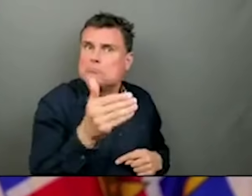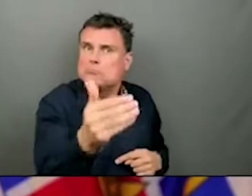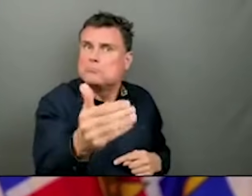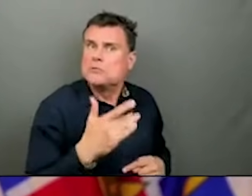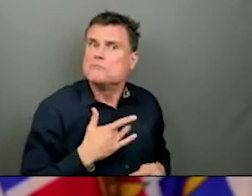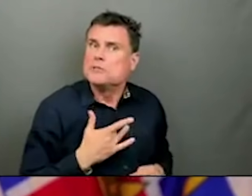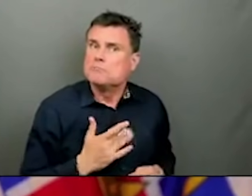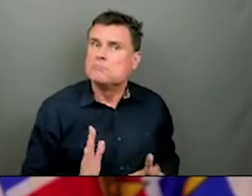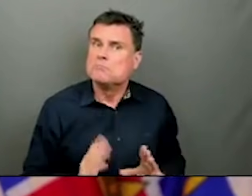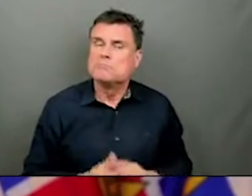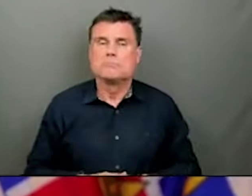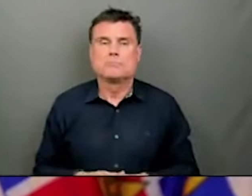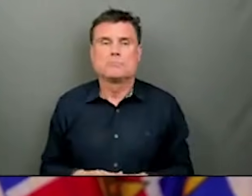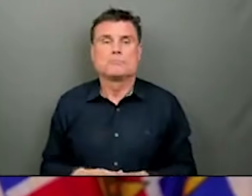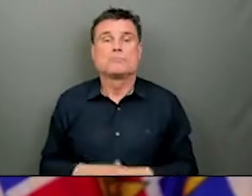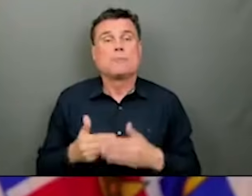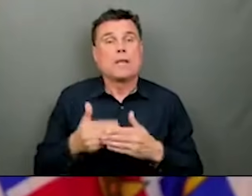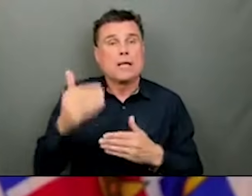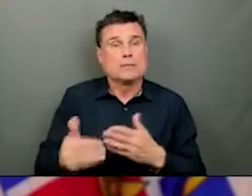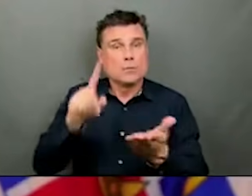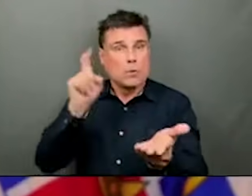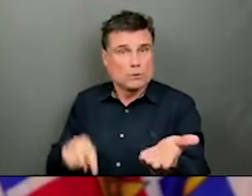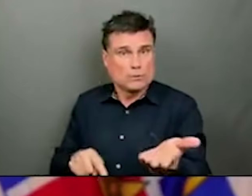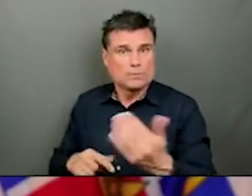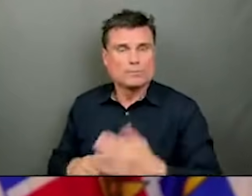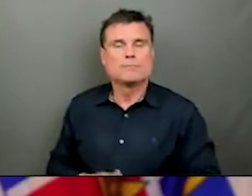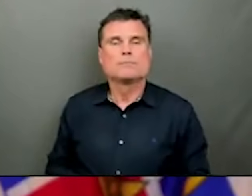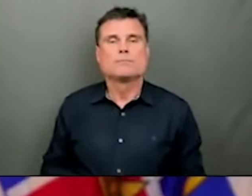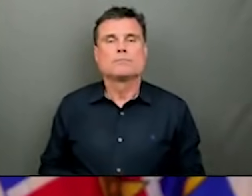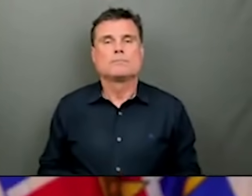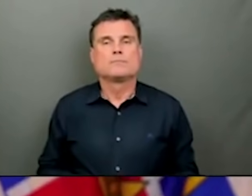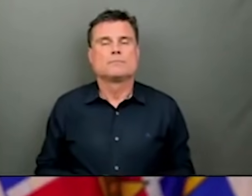Hi, thanks for taking my question. I had a question about the